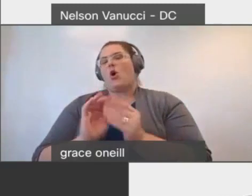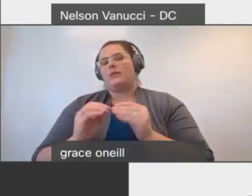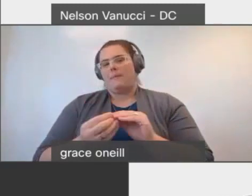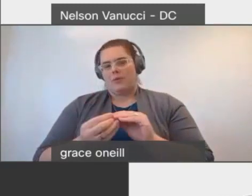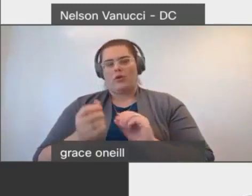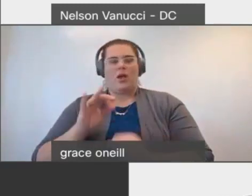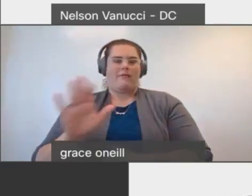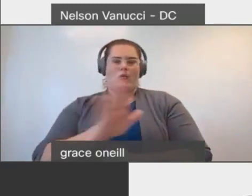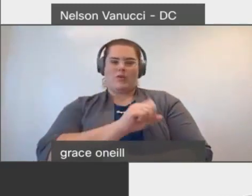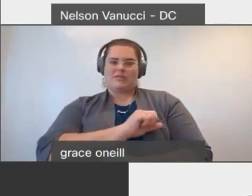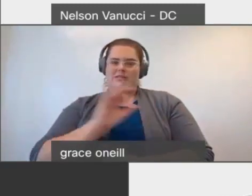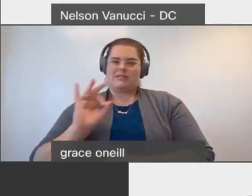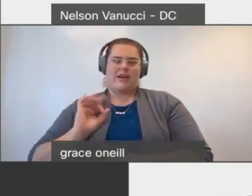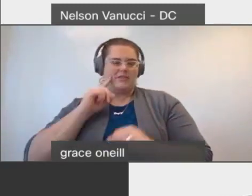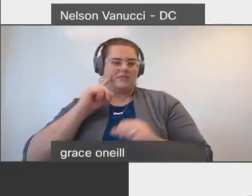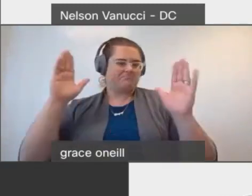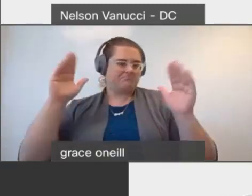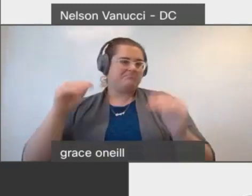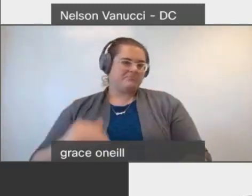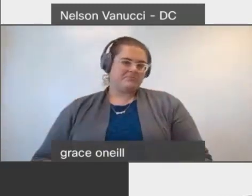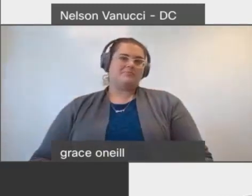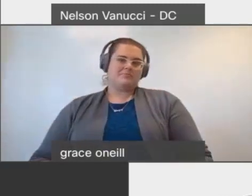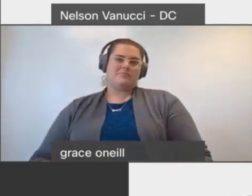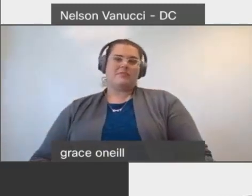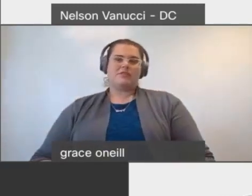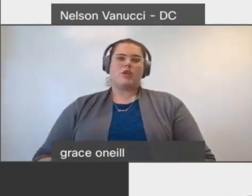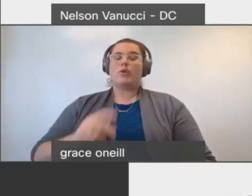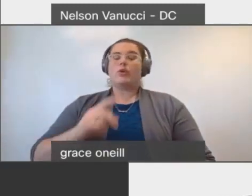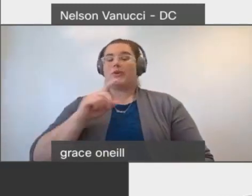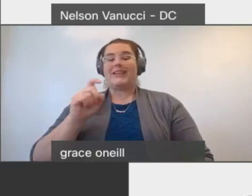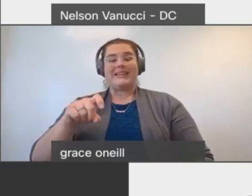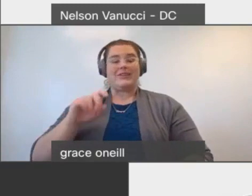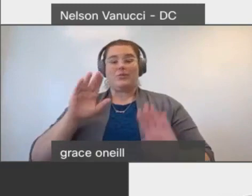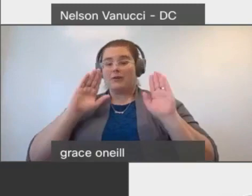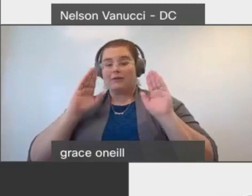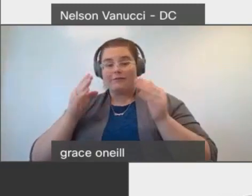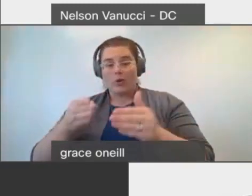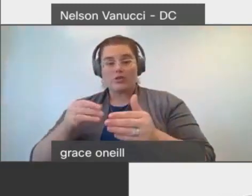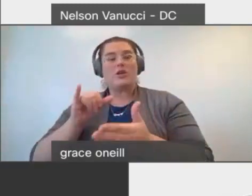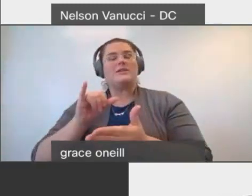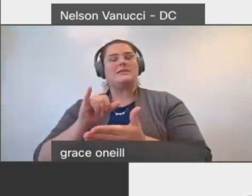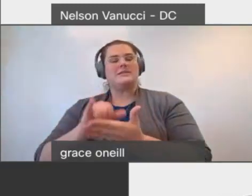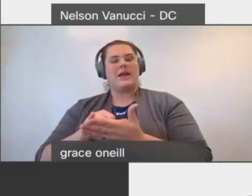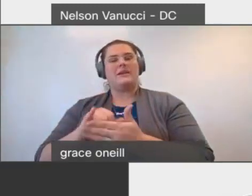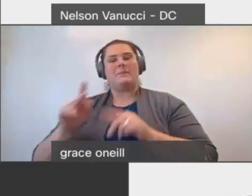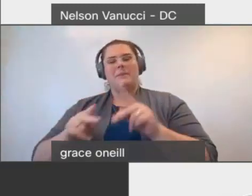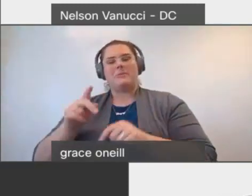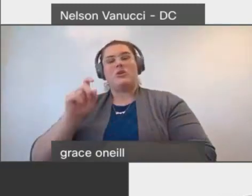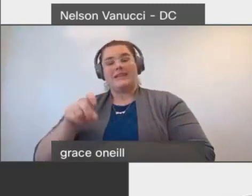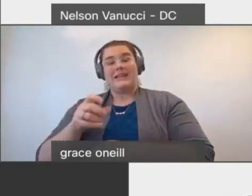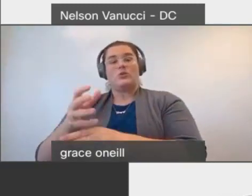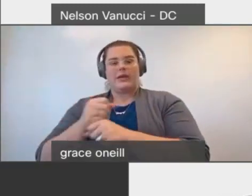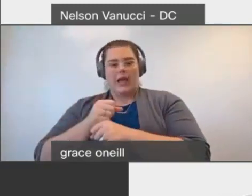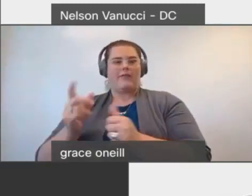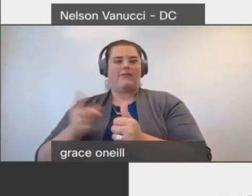your staff. And so what we really need to be focused on in this last week is getting people their first shot so